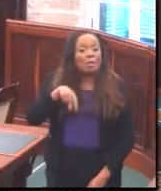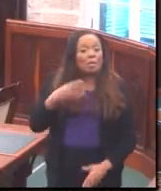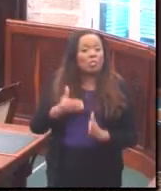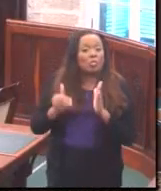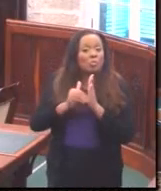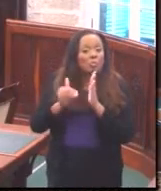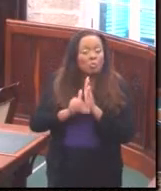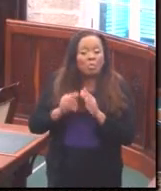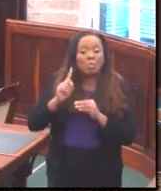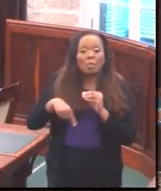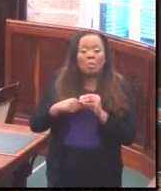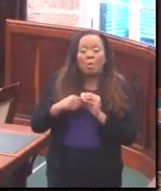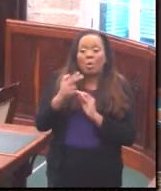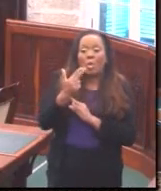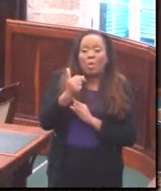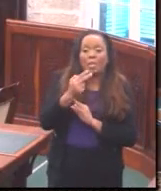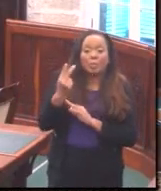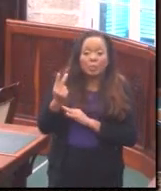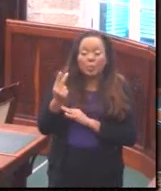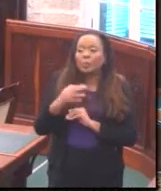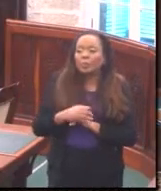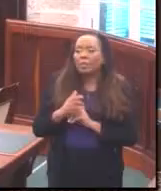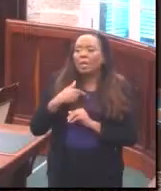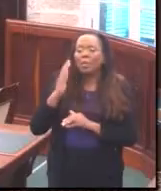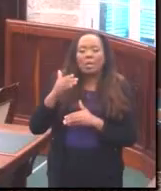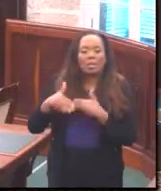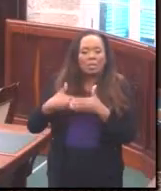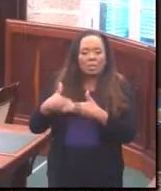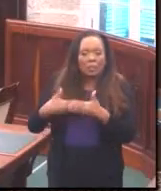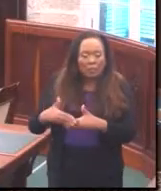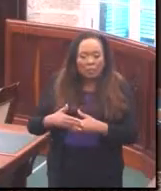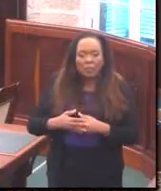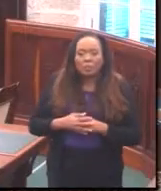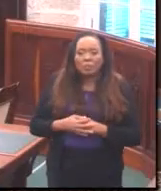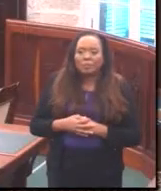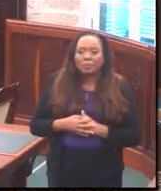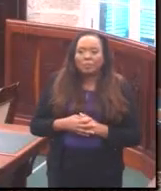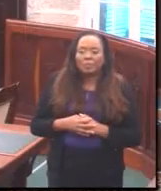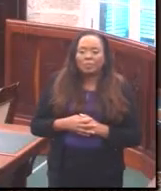to 13.2. I'm going to move quickly.